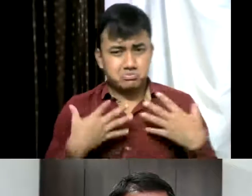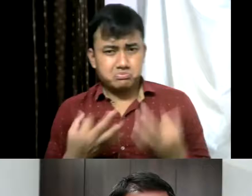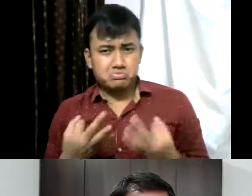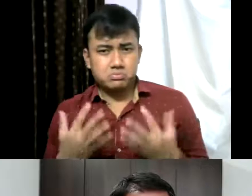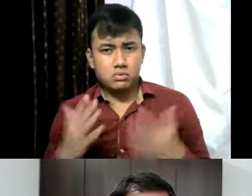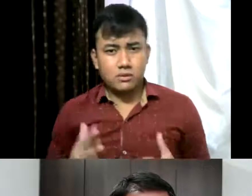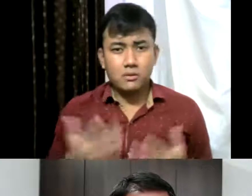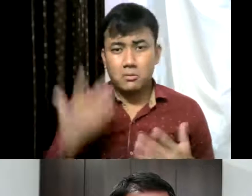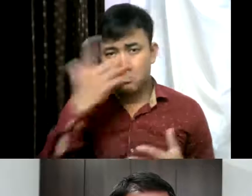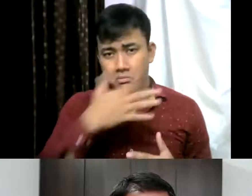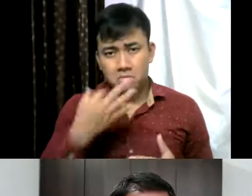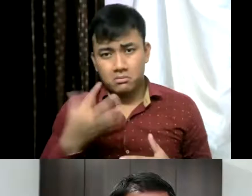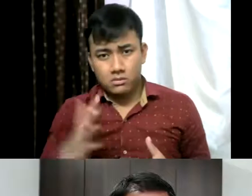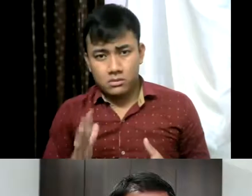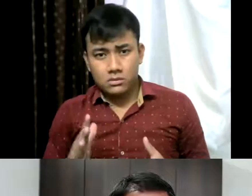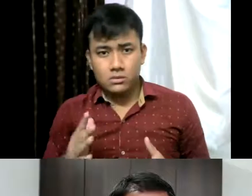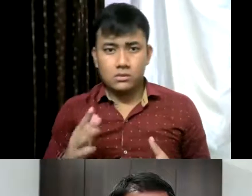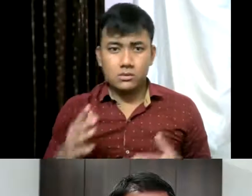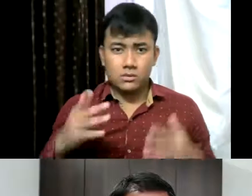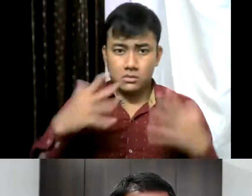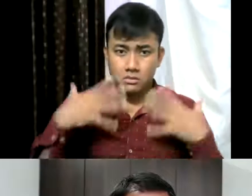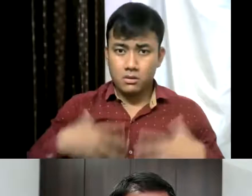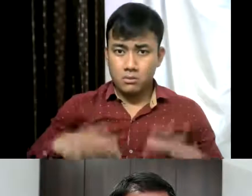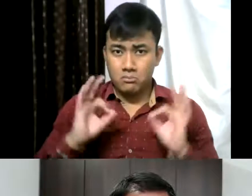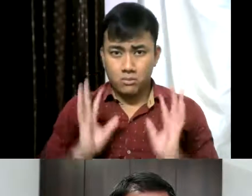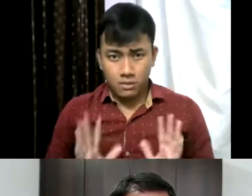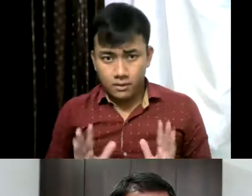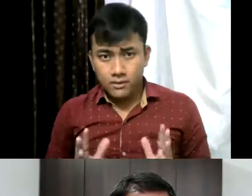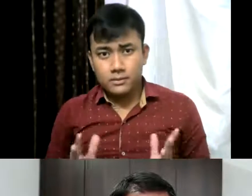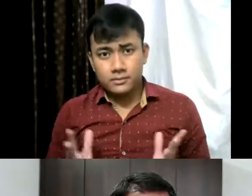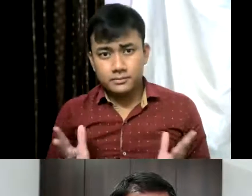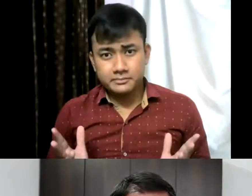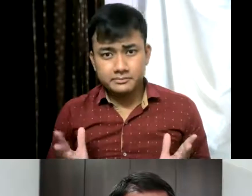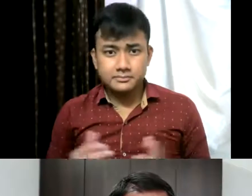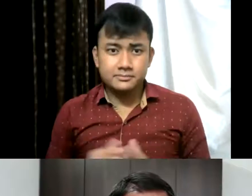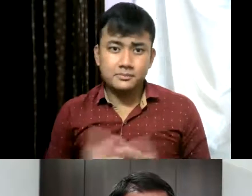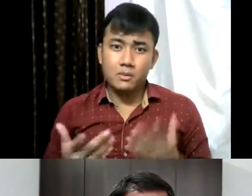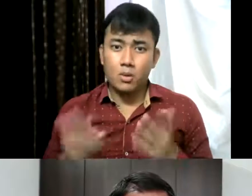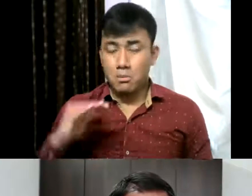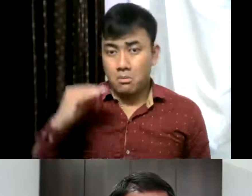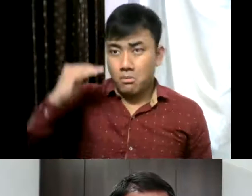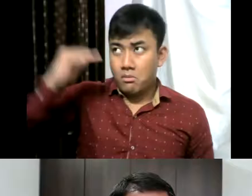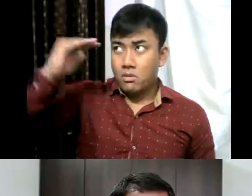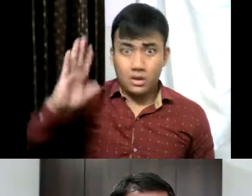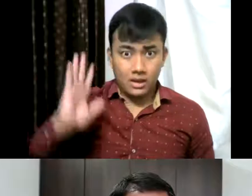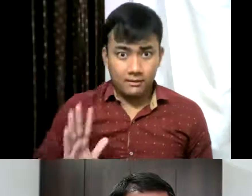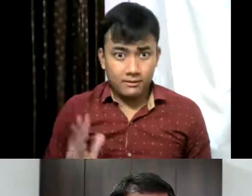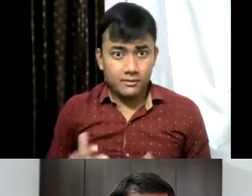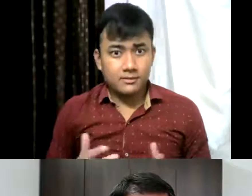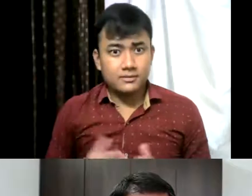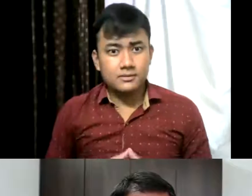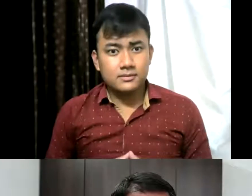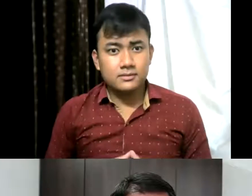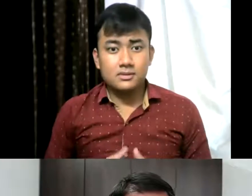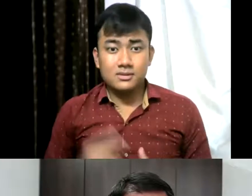beautiful, fuck. You have a huge stamina, so you're going to fuck for longer hours, etc., and long phallus, which they flaunt also.